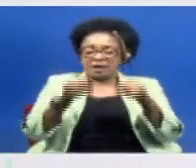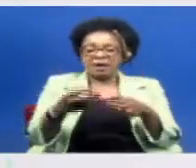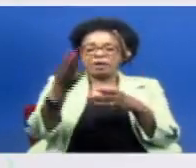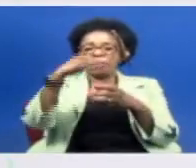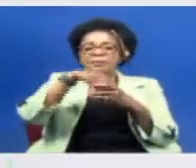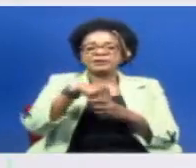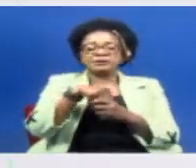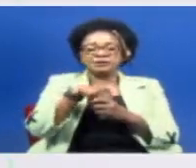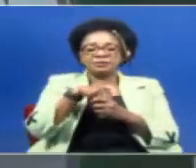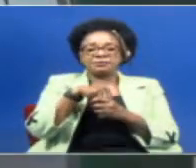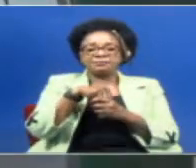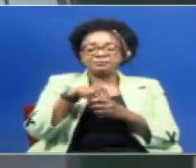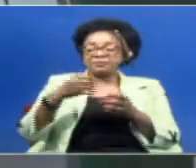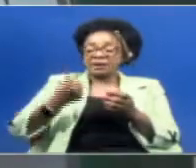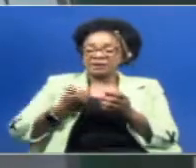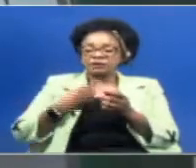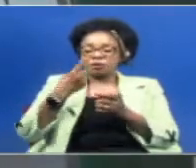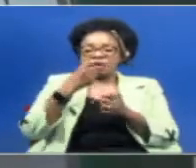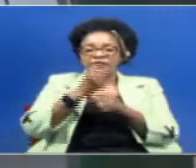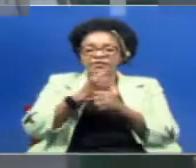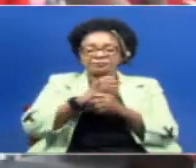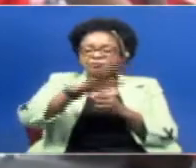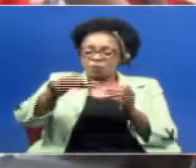the ladies that have done all the licenses, since